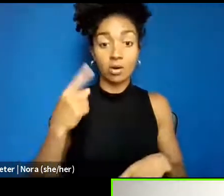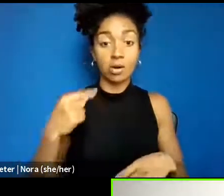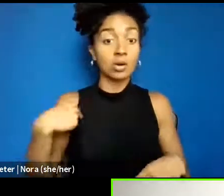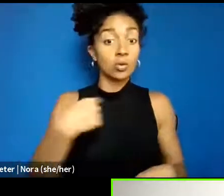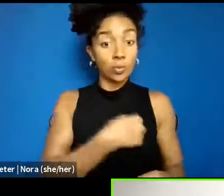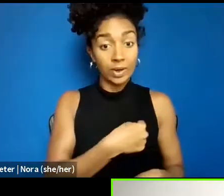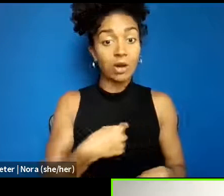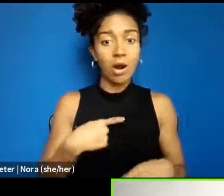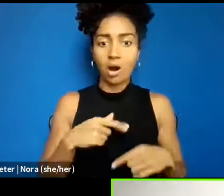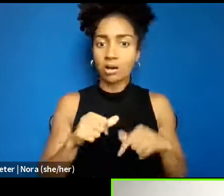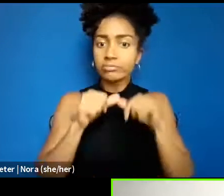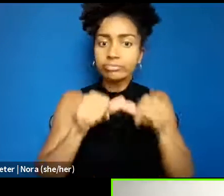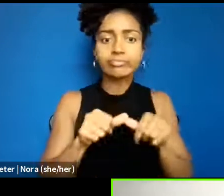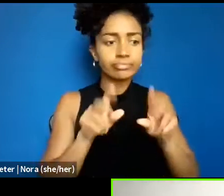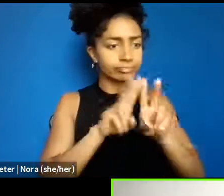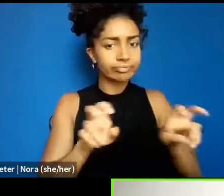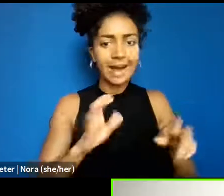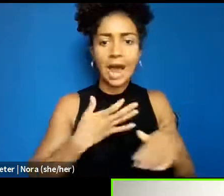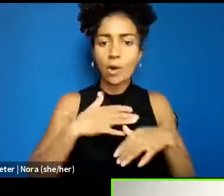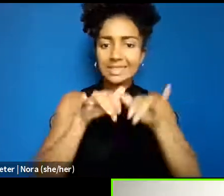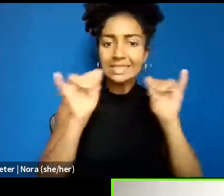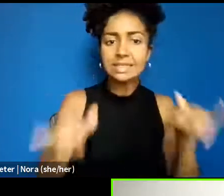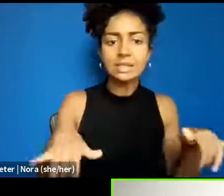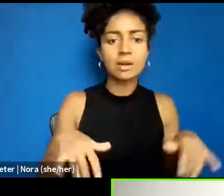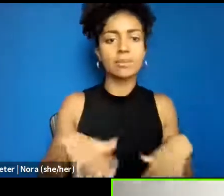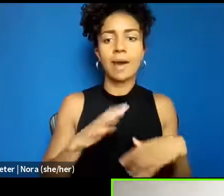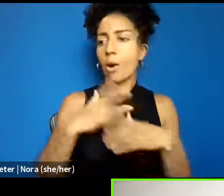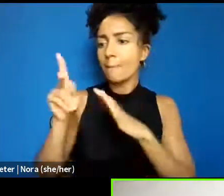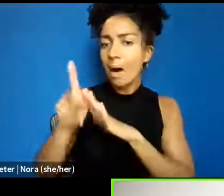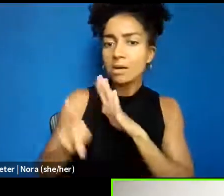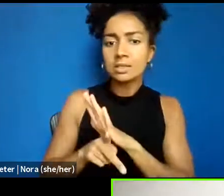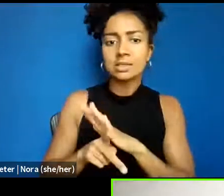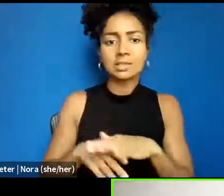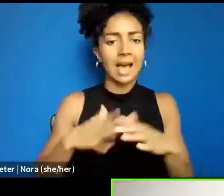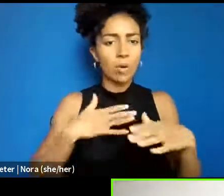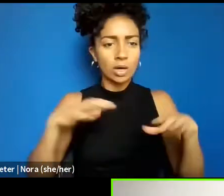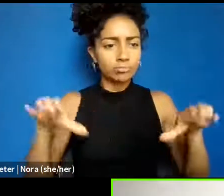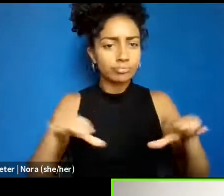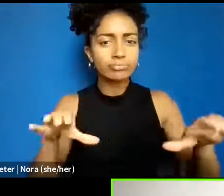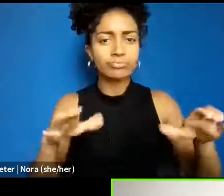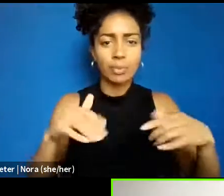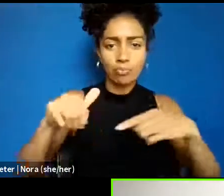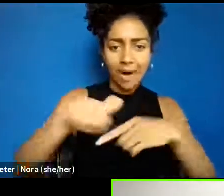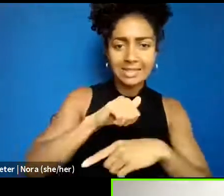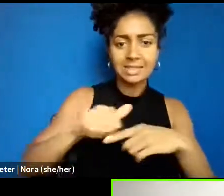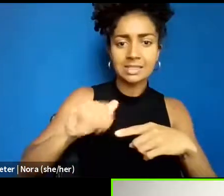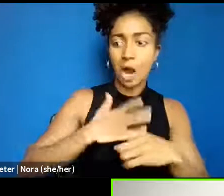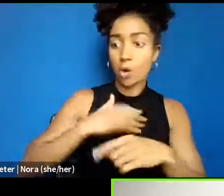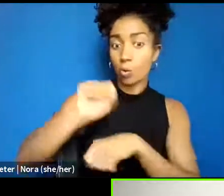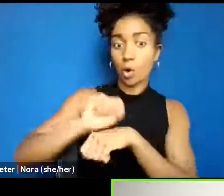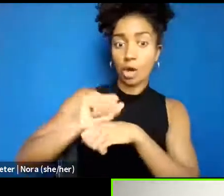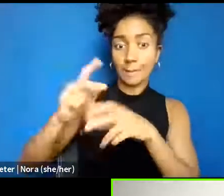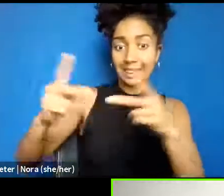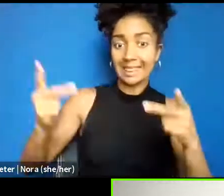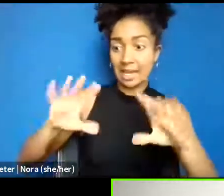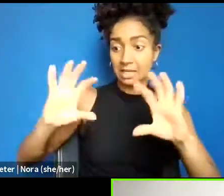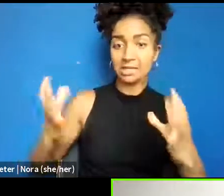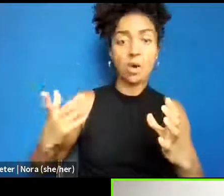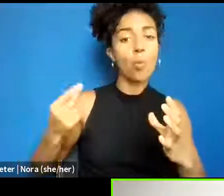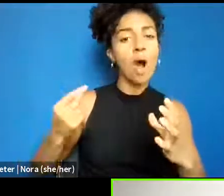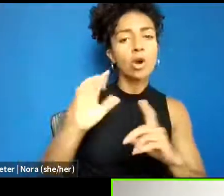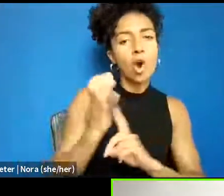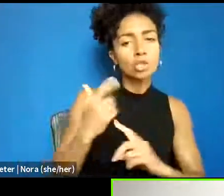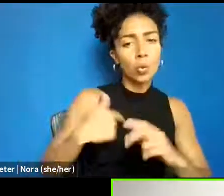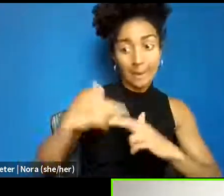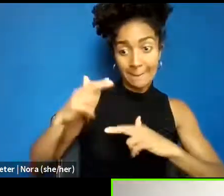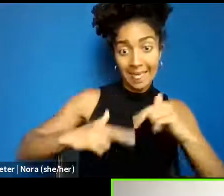our policies, our practices, the workplace, the culture that is building, that is being built, to ensure